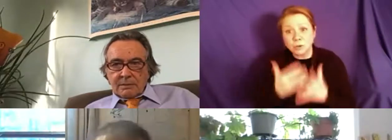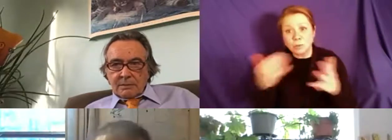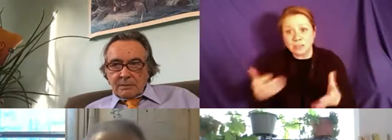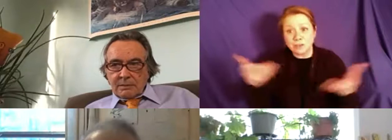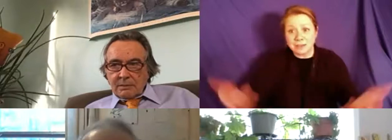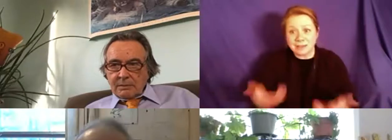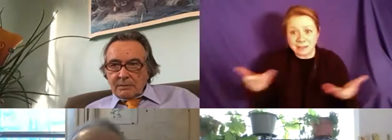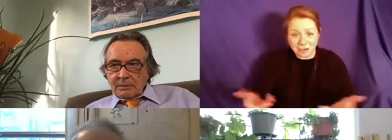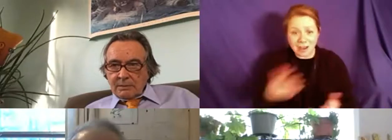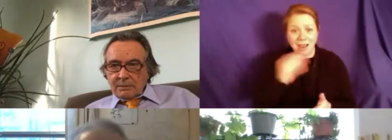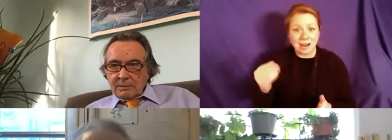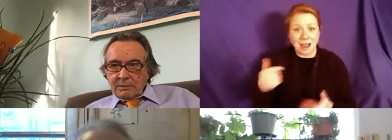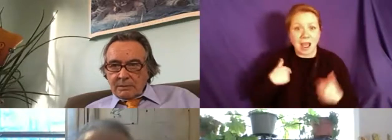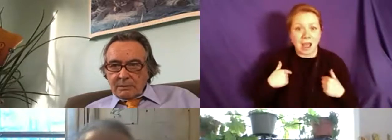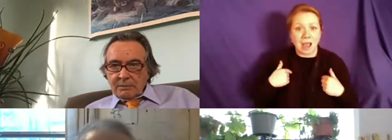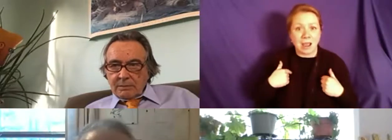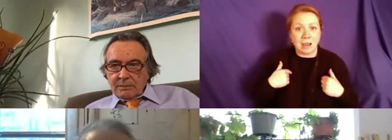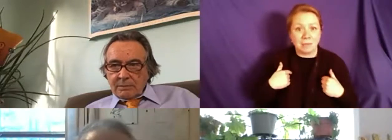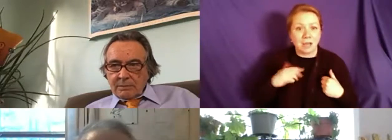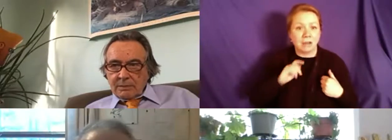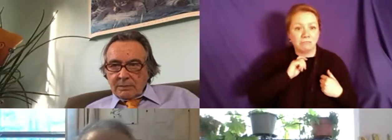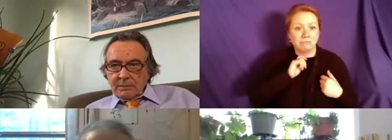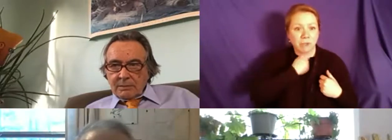being here, and I'm going to make myself mute.